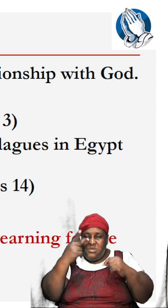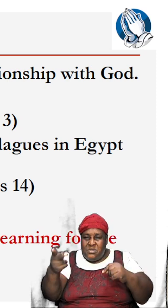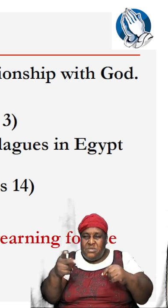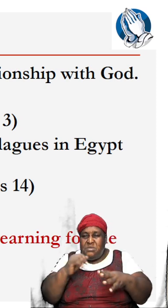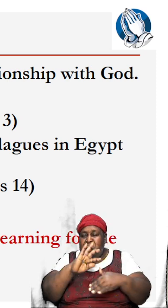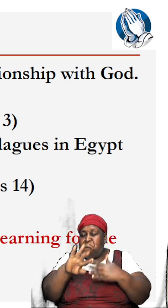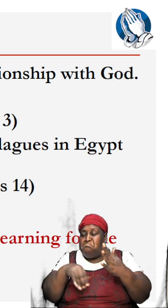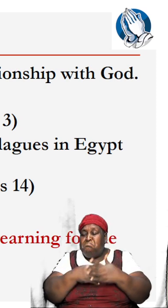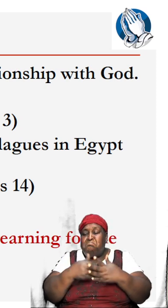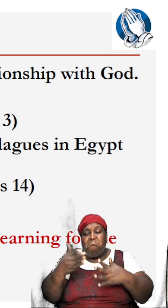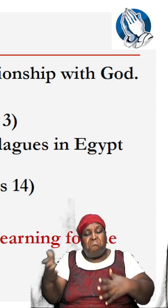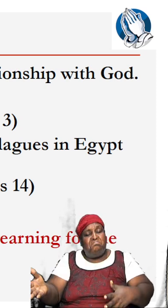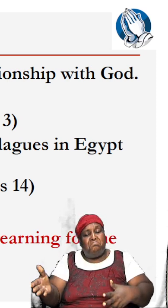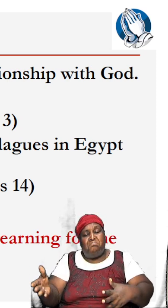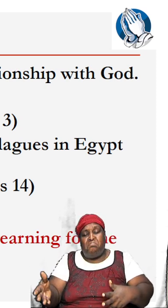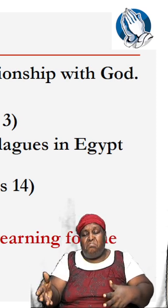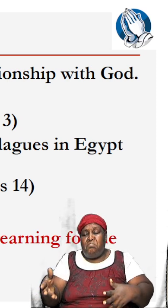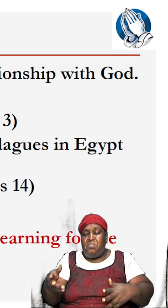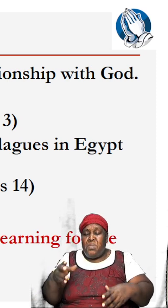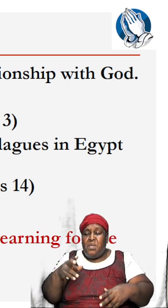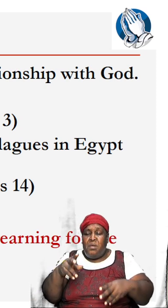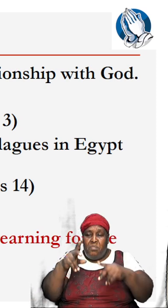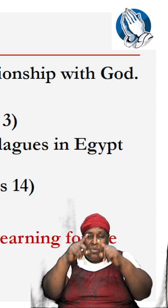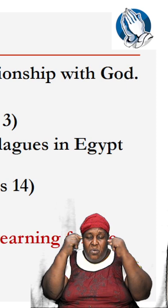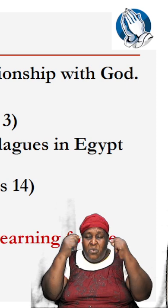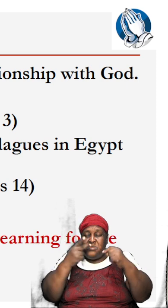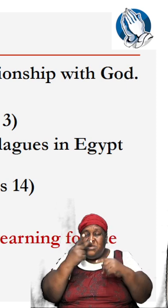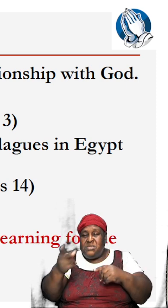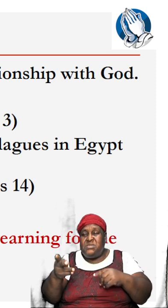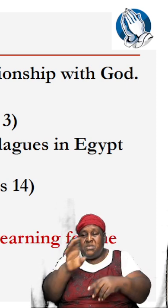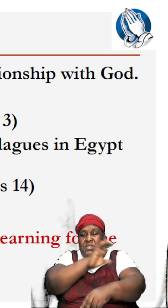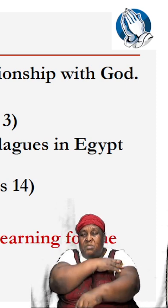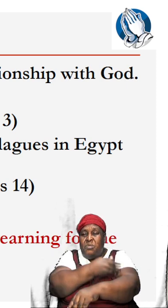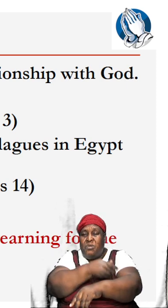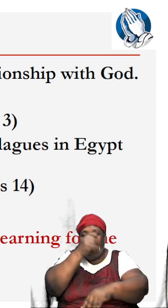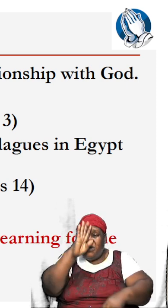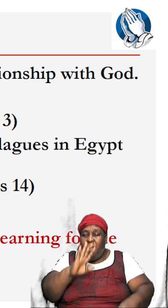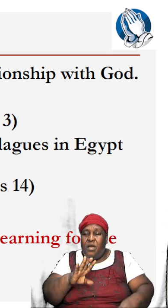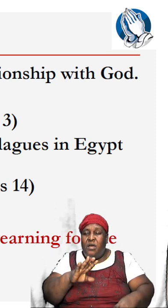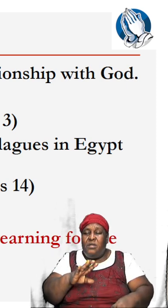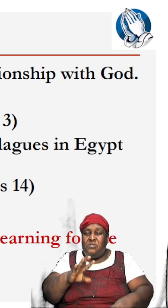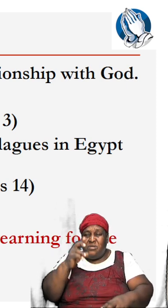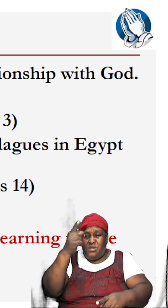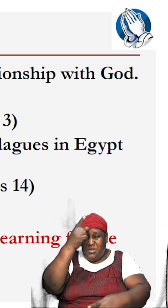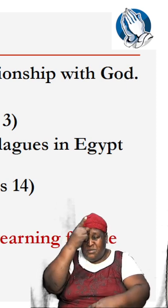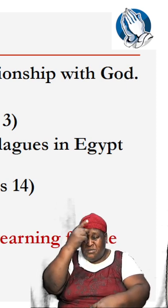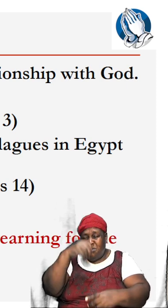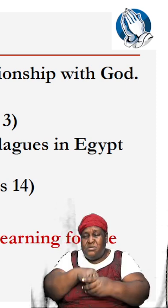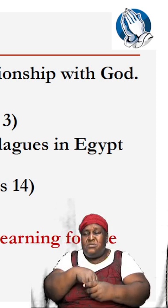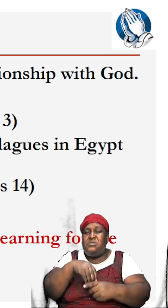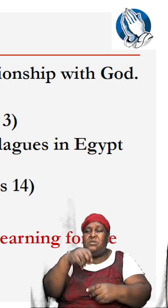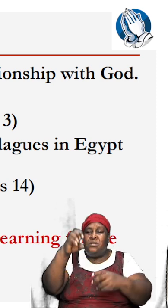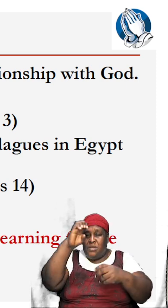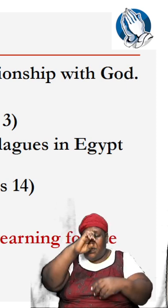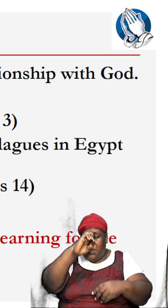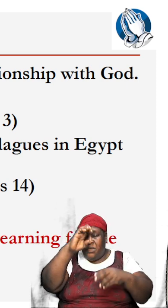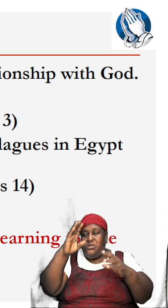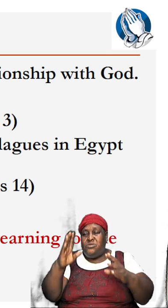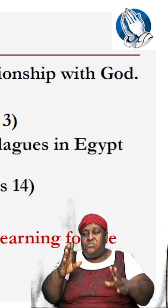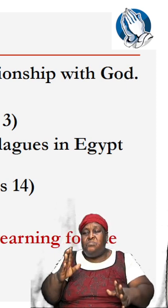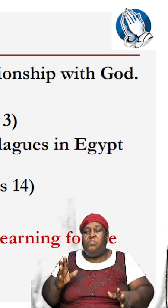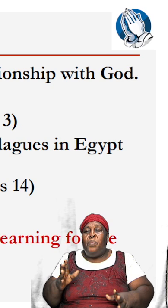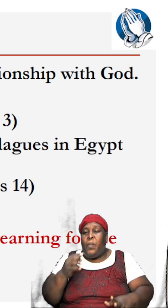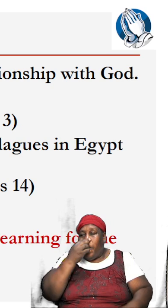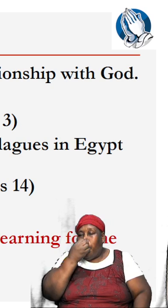firsthand. Moses saw the power of God through the plagues in Egypt. Moses saw the power of